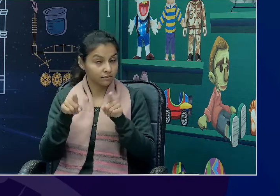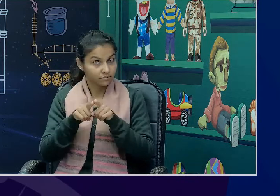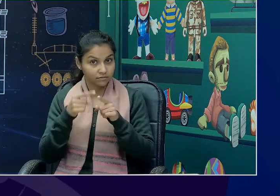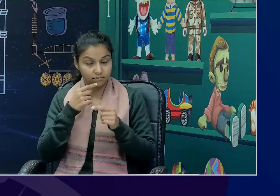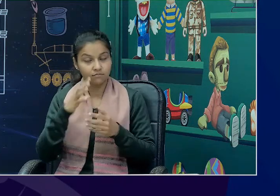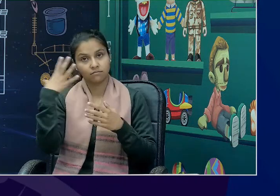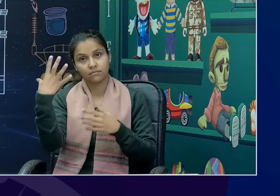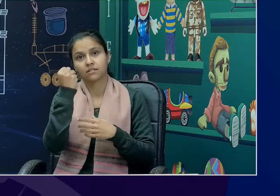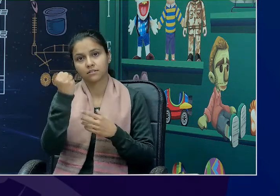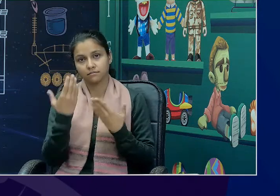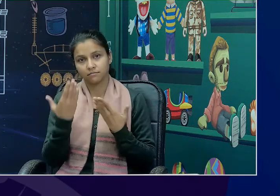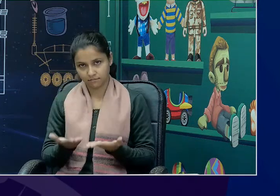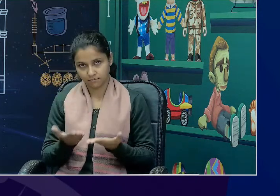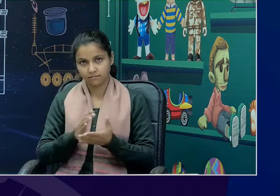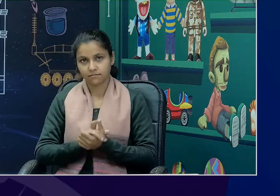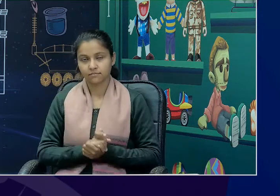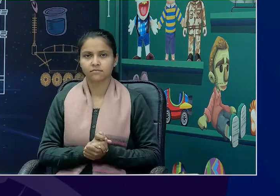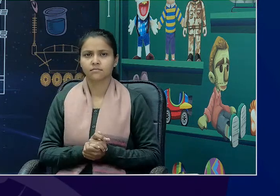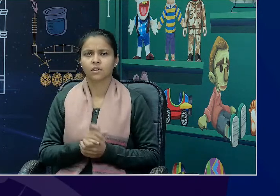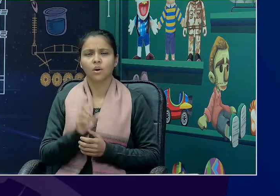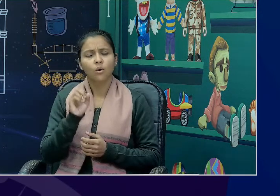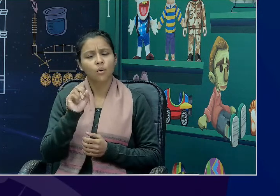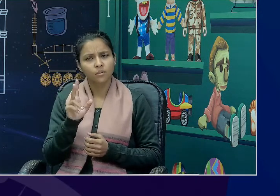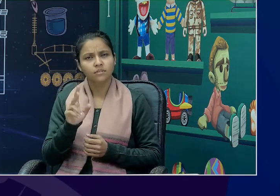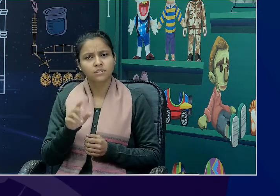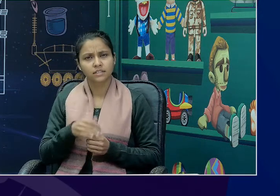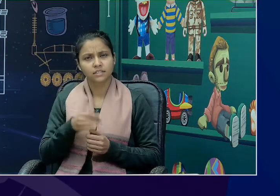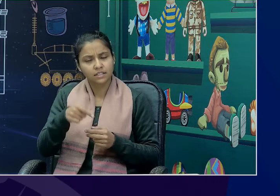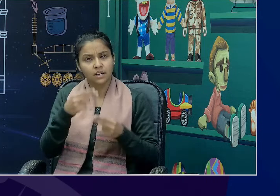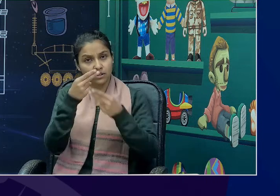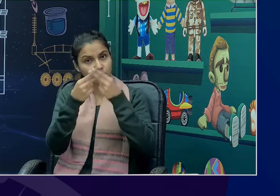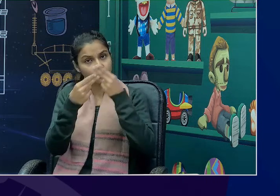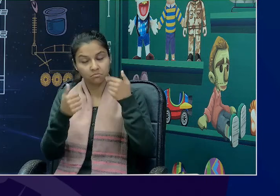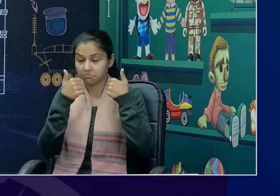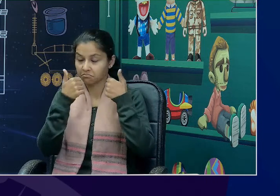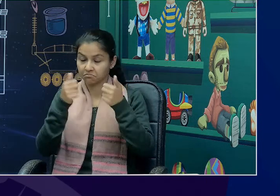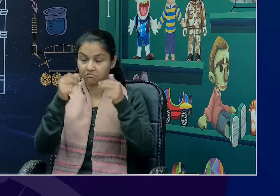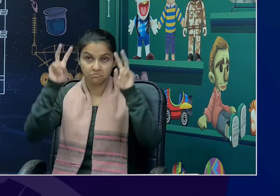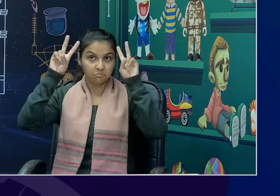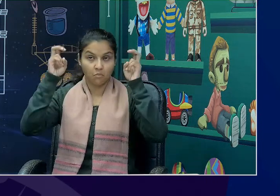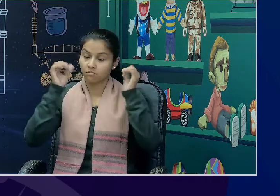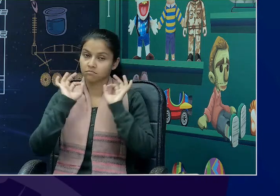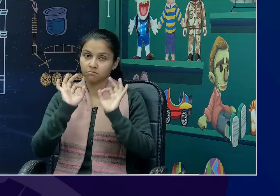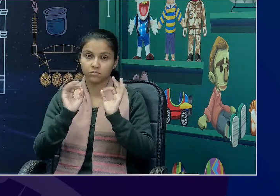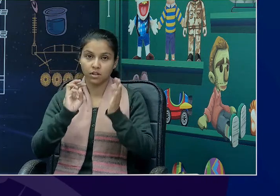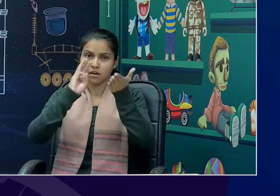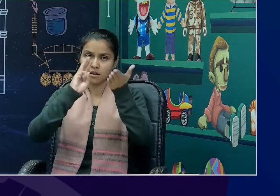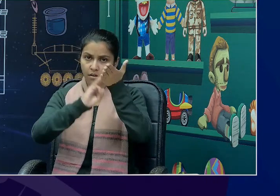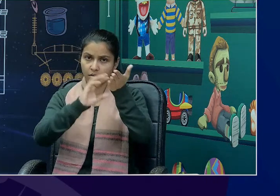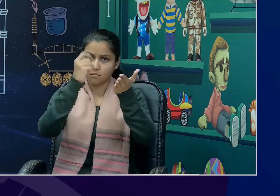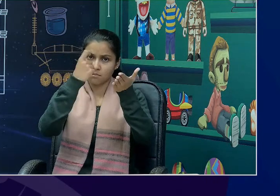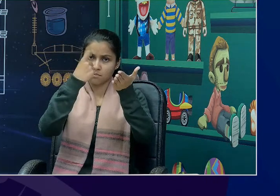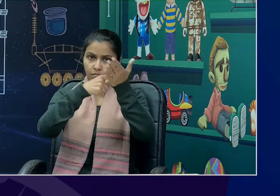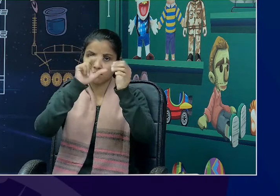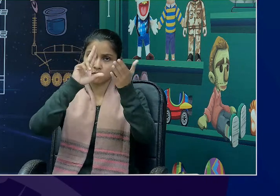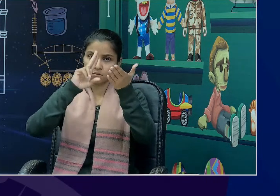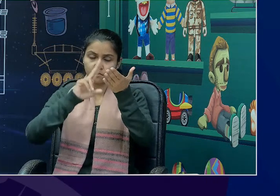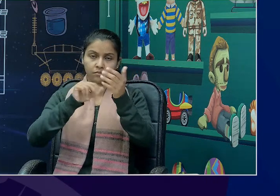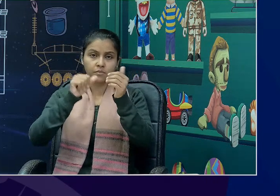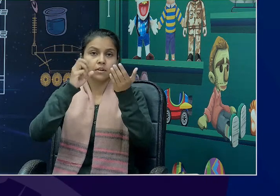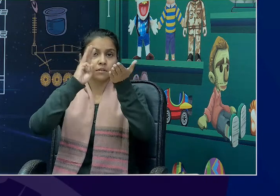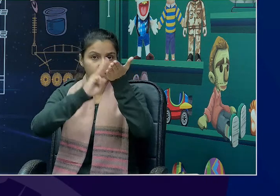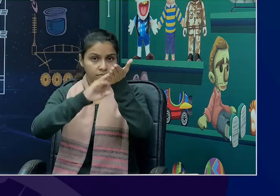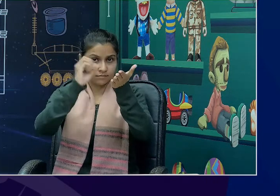achieved. Okay, so the story has a very good moral. So how can we explain this moral to our